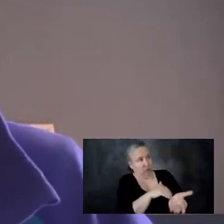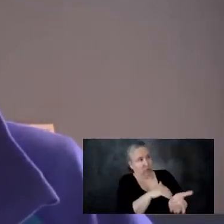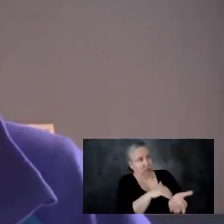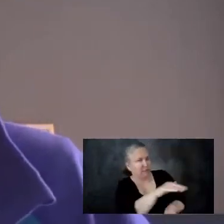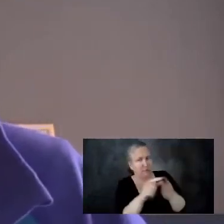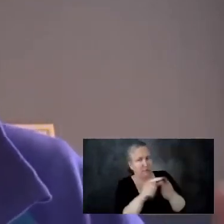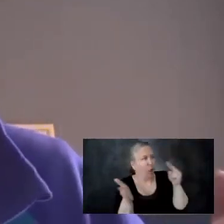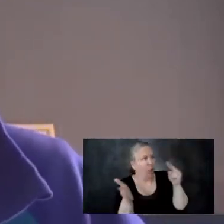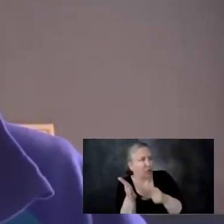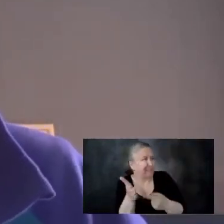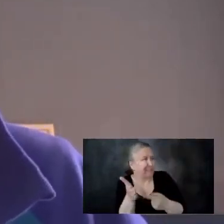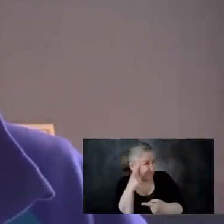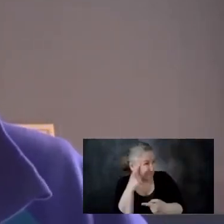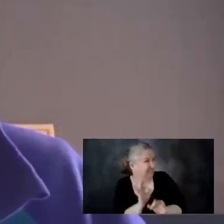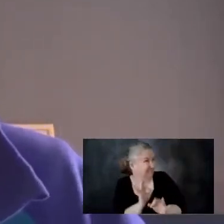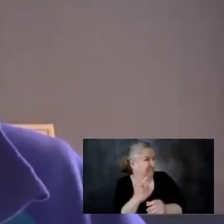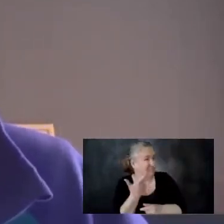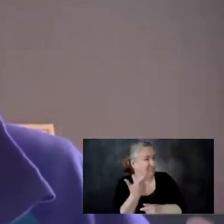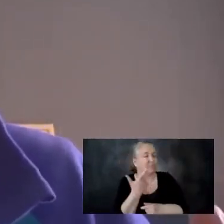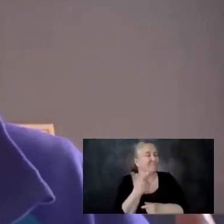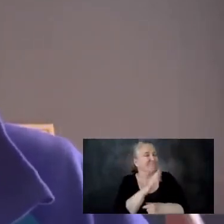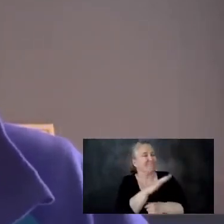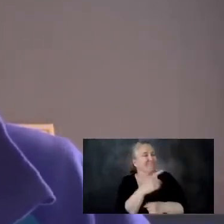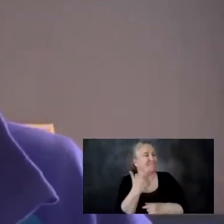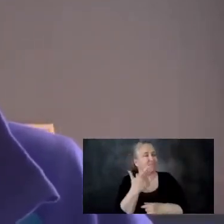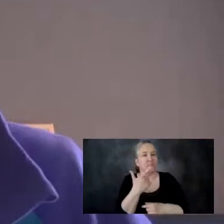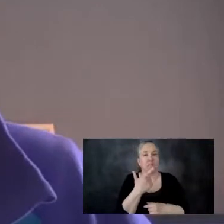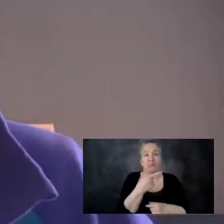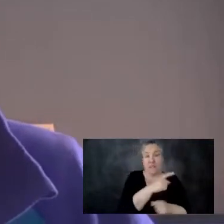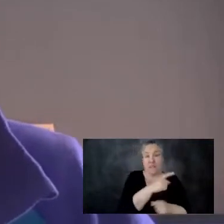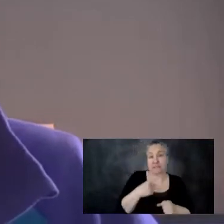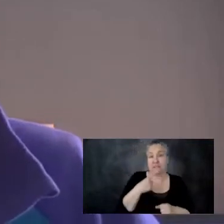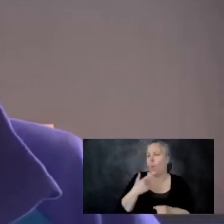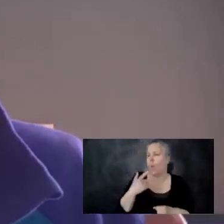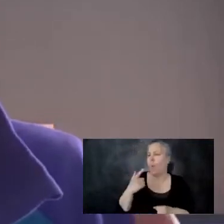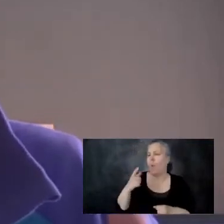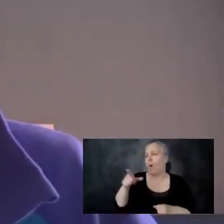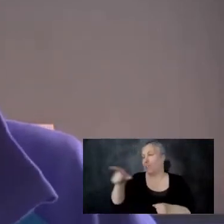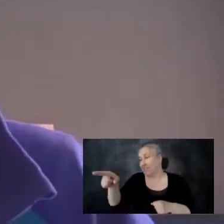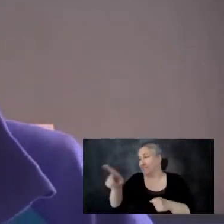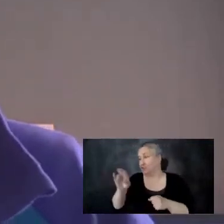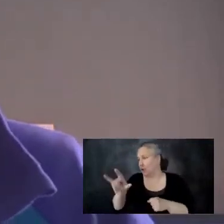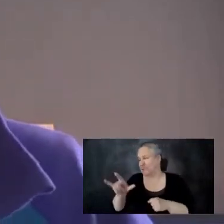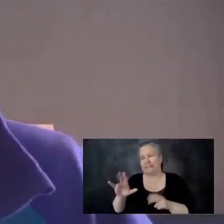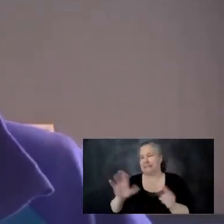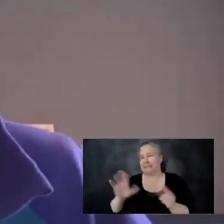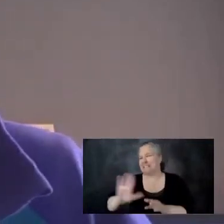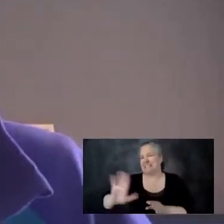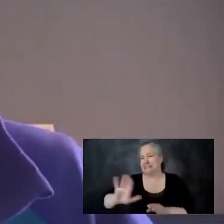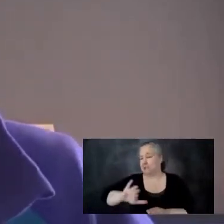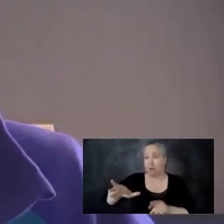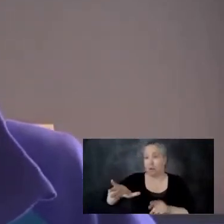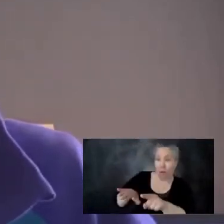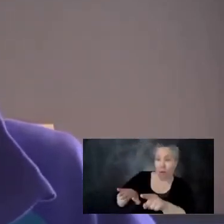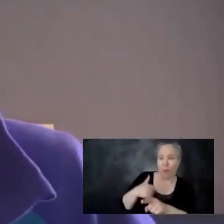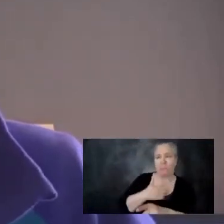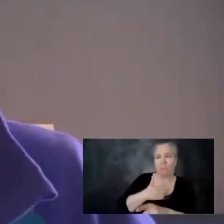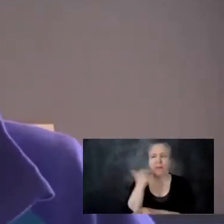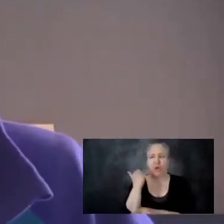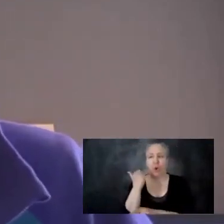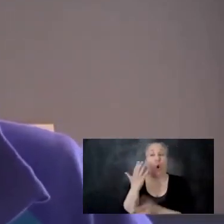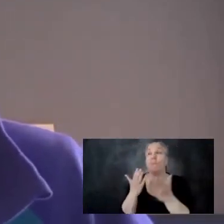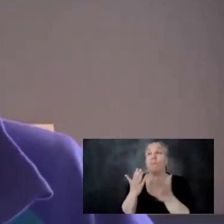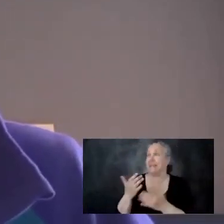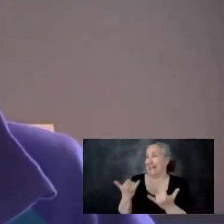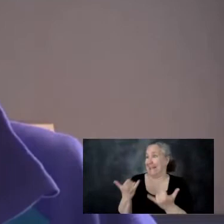look at them and say, I think this is not worthy, but I think this is a great trial. I think this may be good in the future